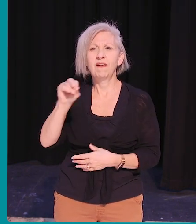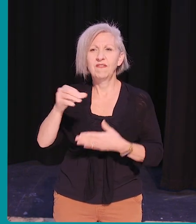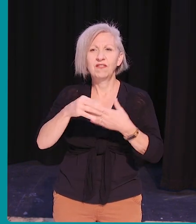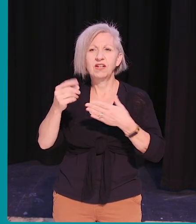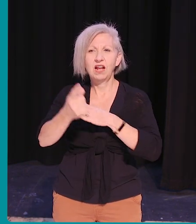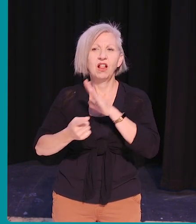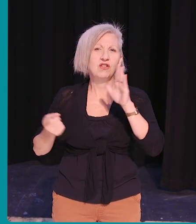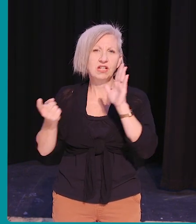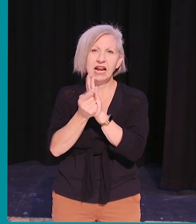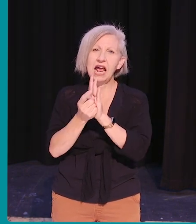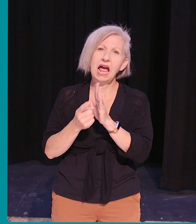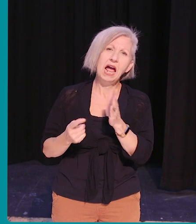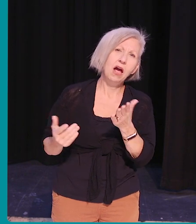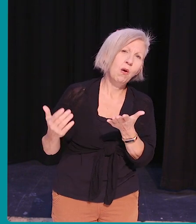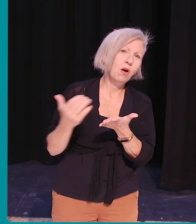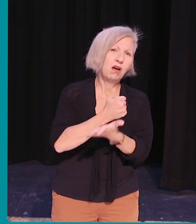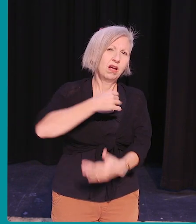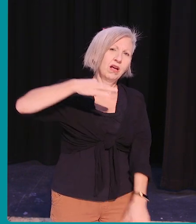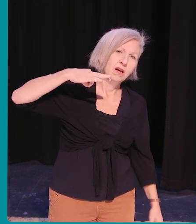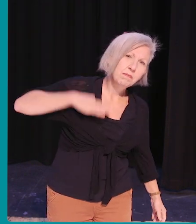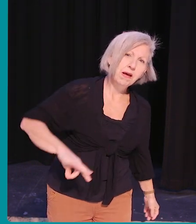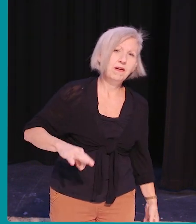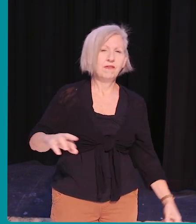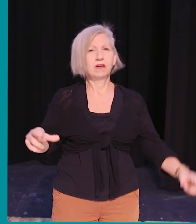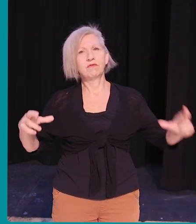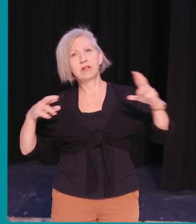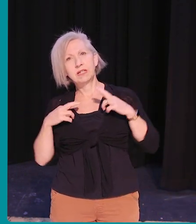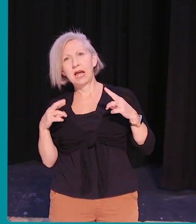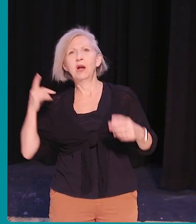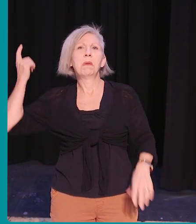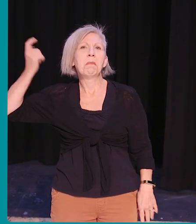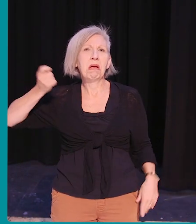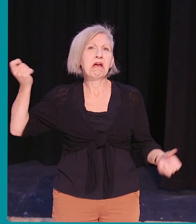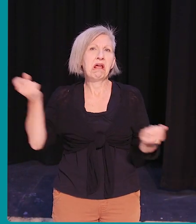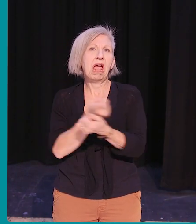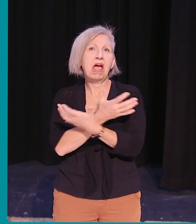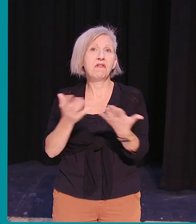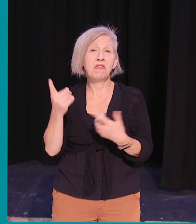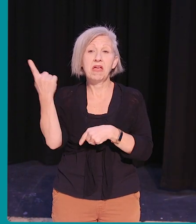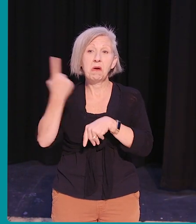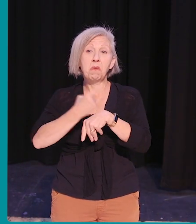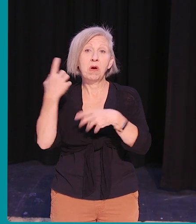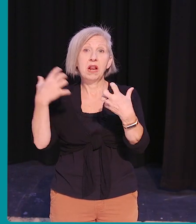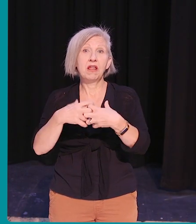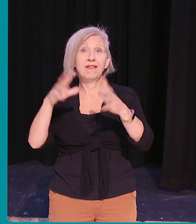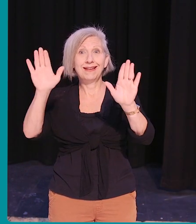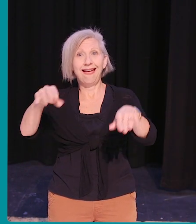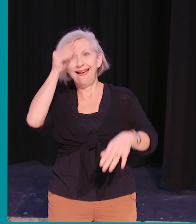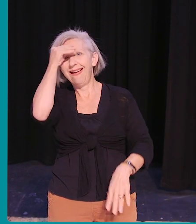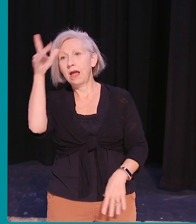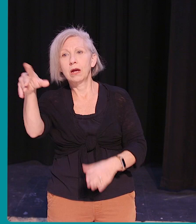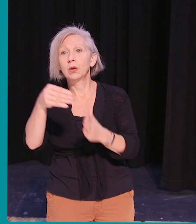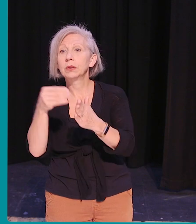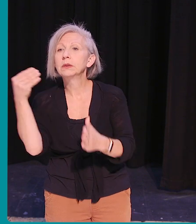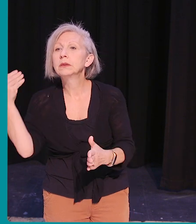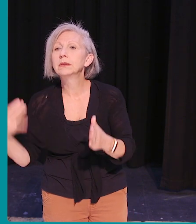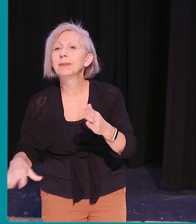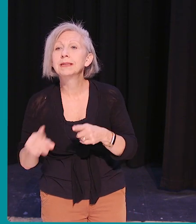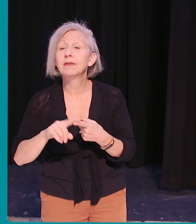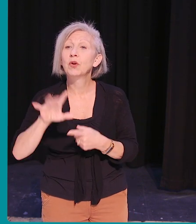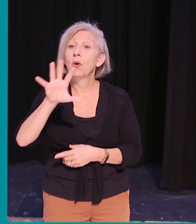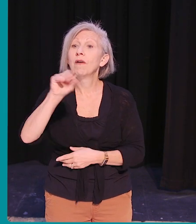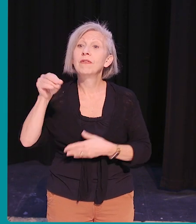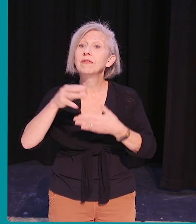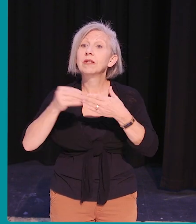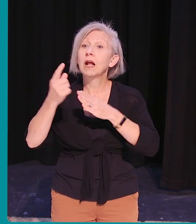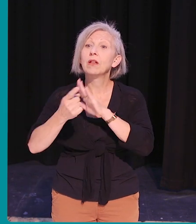you had a pension, retirement, vacation, all that stuff. And then one day the factory said, hey, Brittany, you're too expensive. We're going to take your $50 an